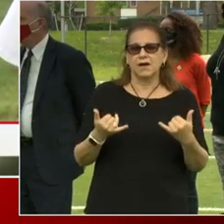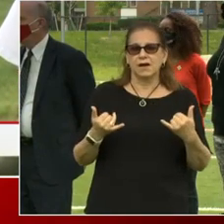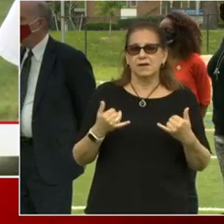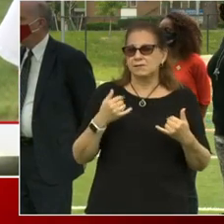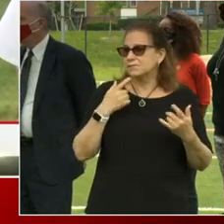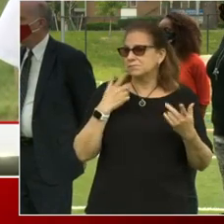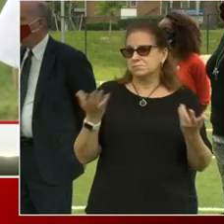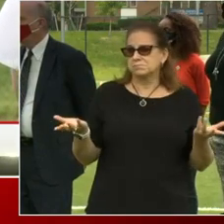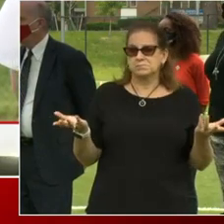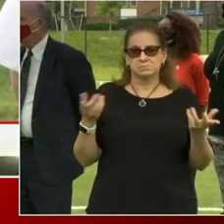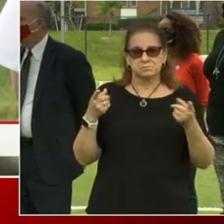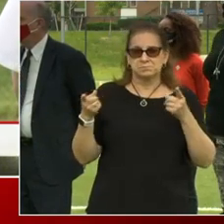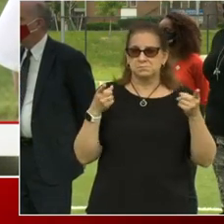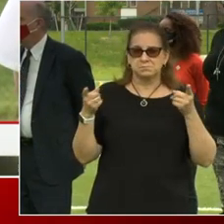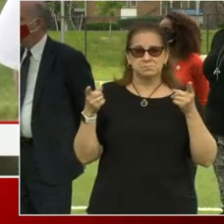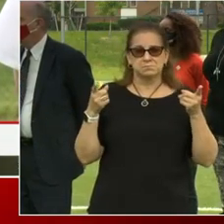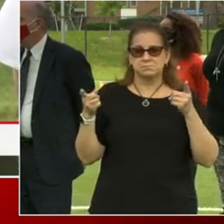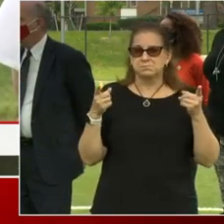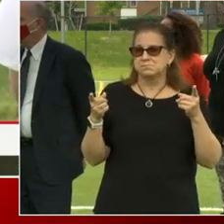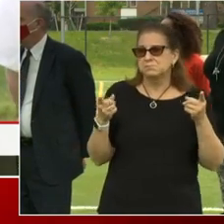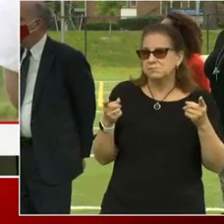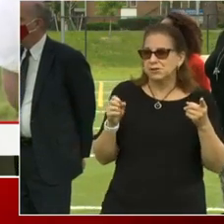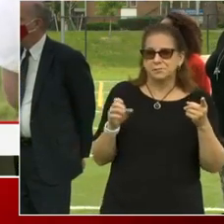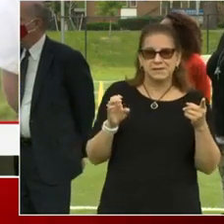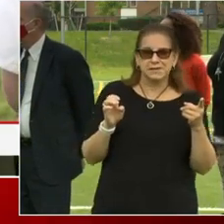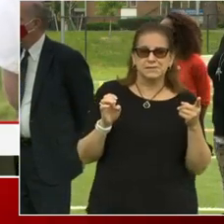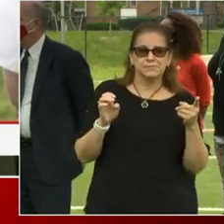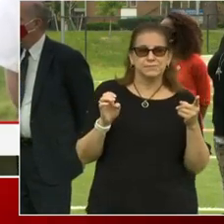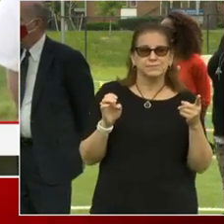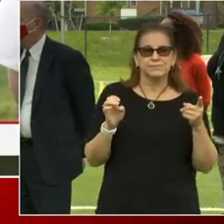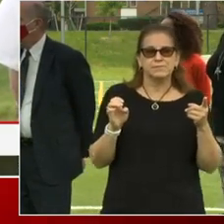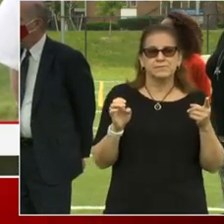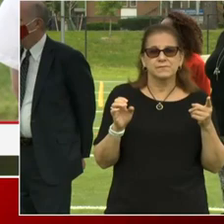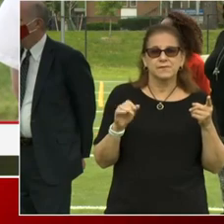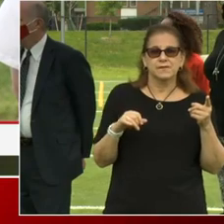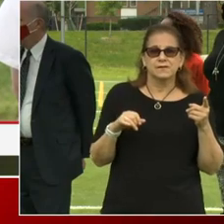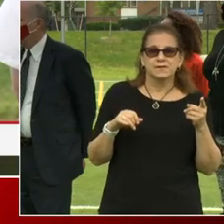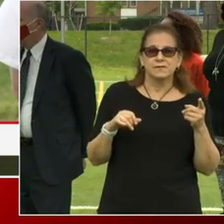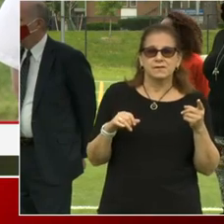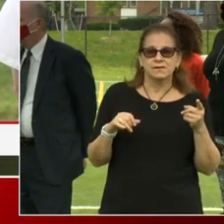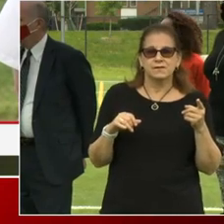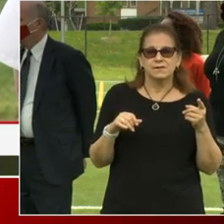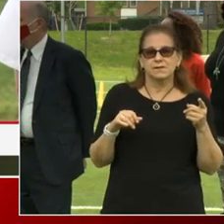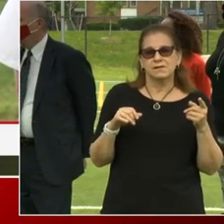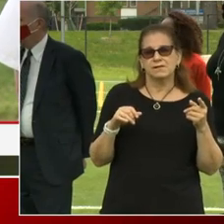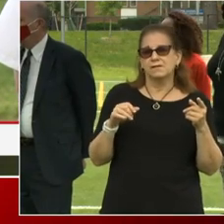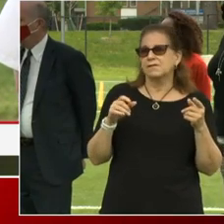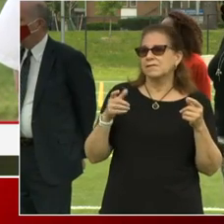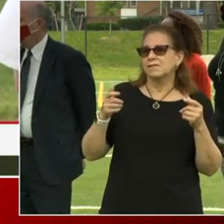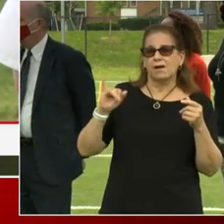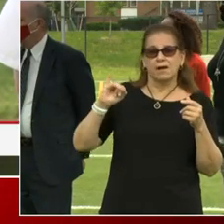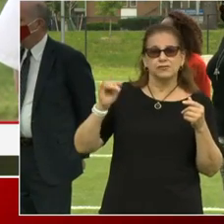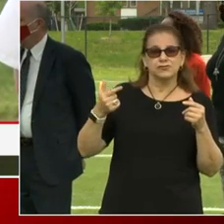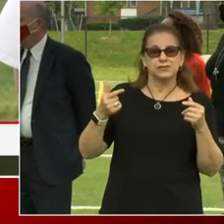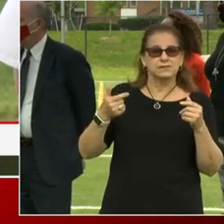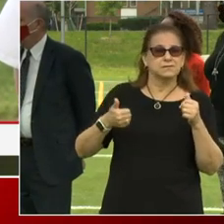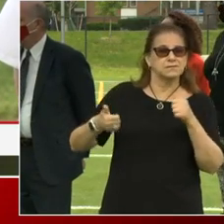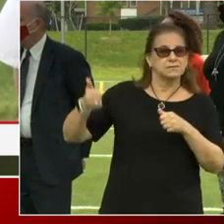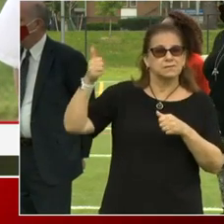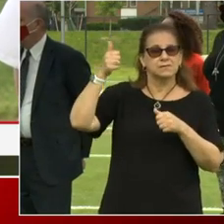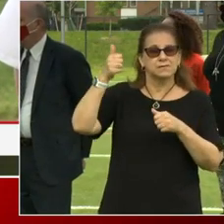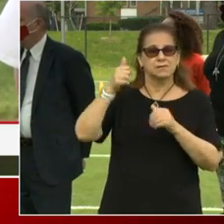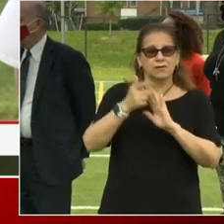be. He has. If the Inspector General found evidence of a crime, he would refer it to